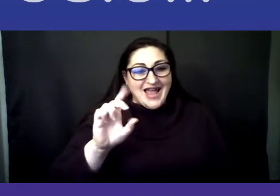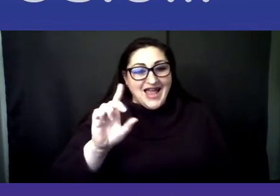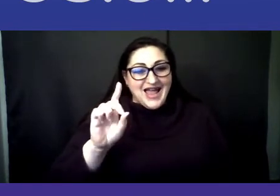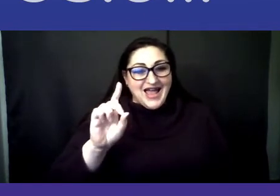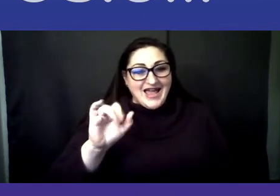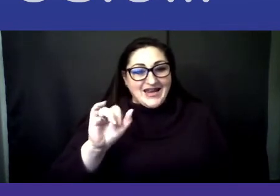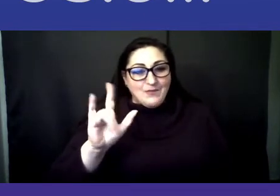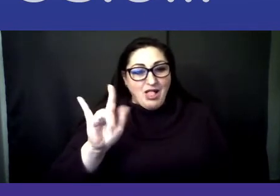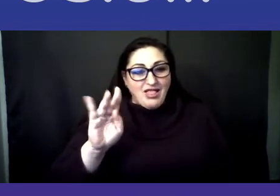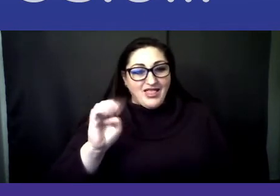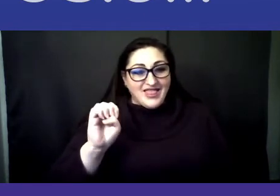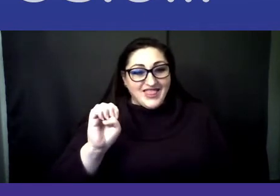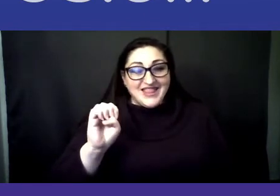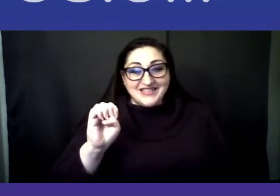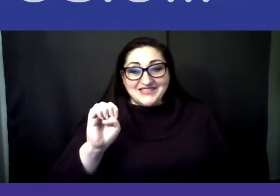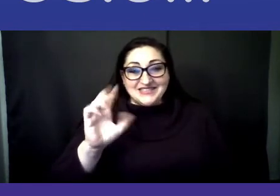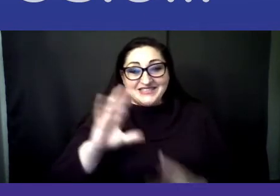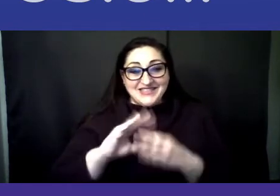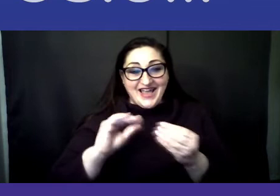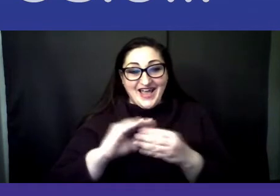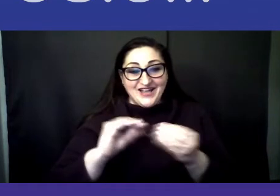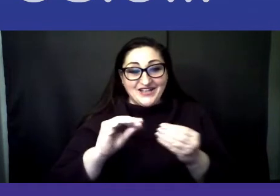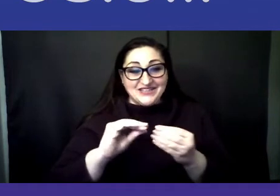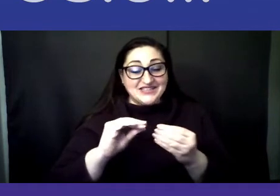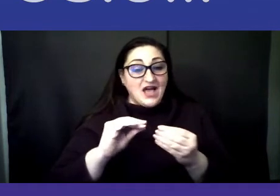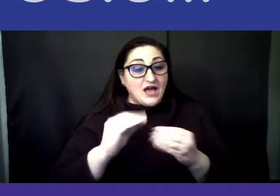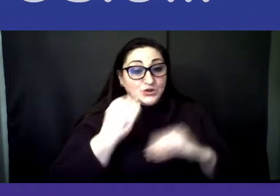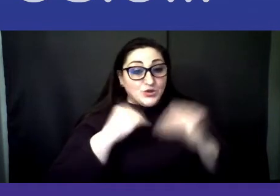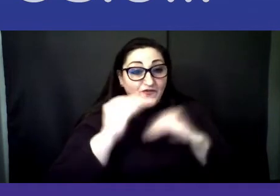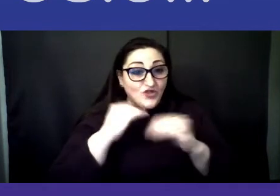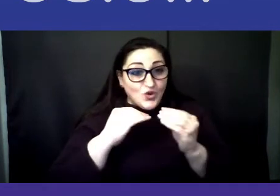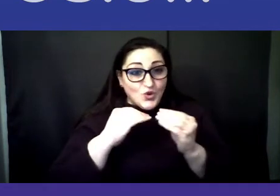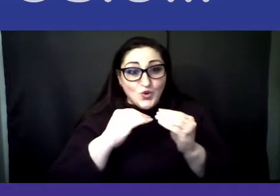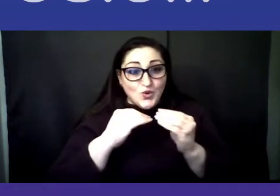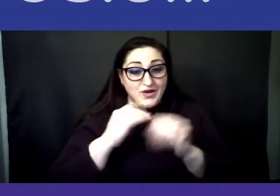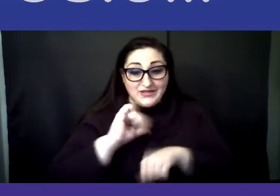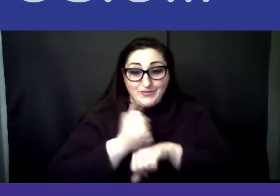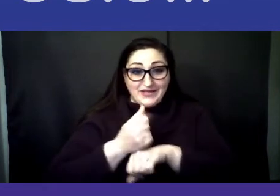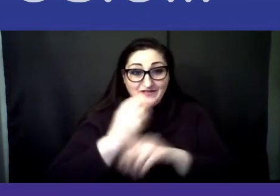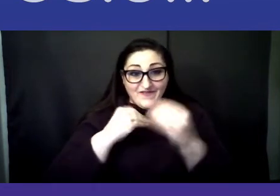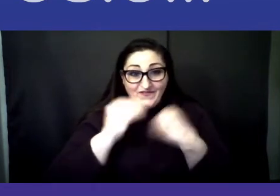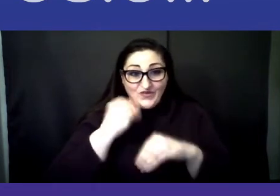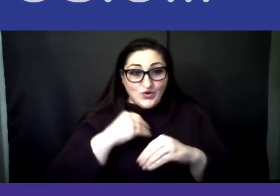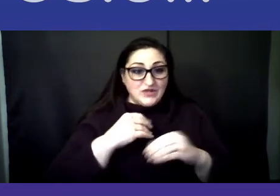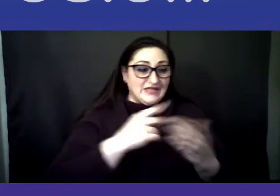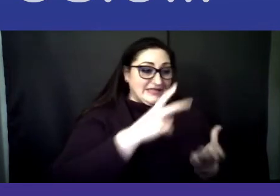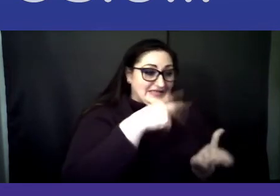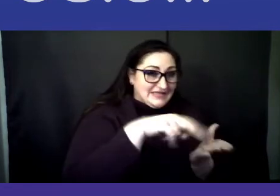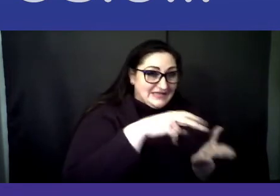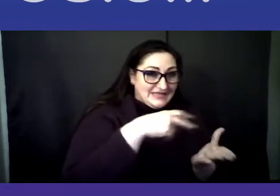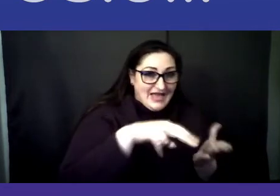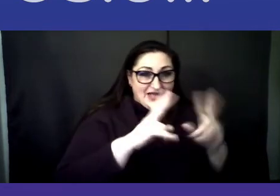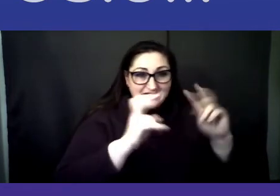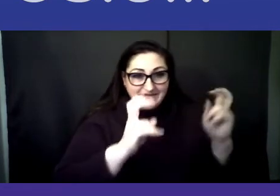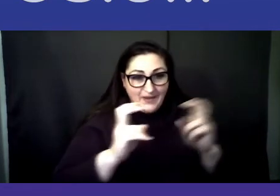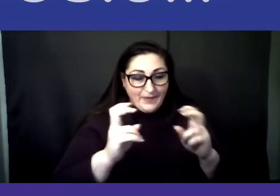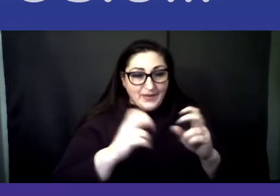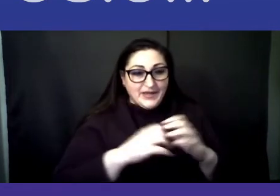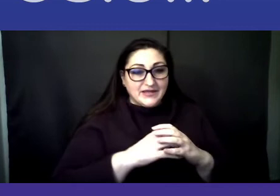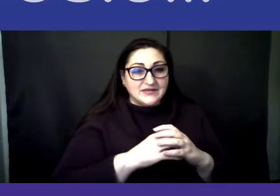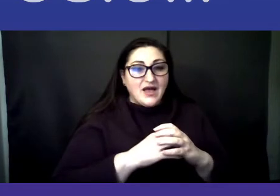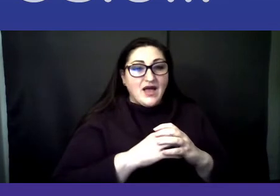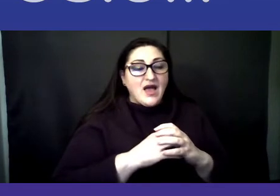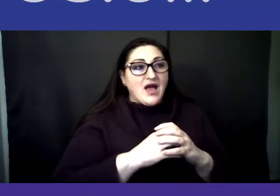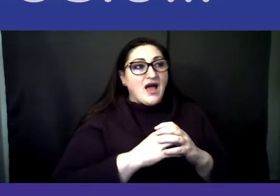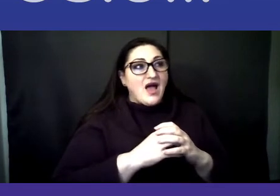exploration. So we're talking about all different topics, like food-related topics, and inviting and actively reaching out to